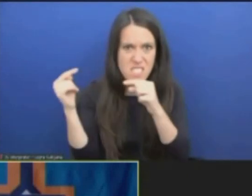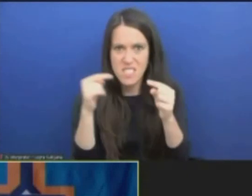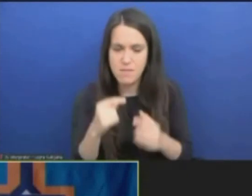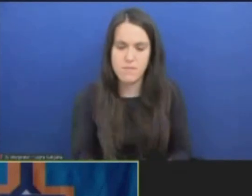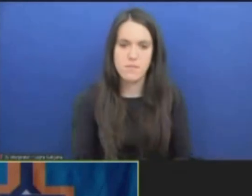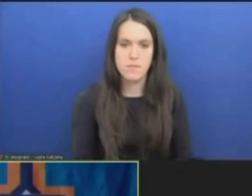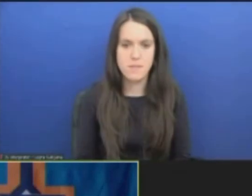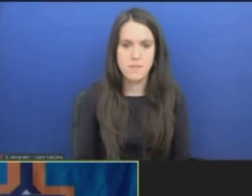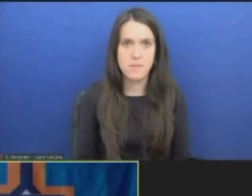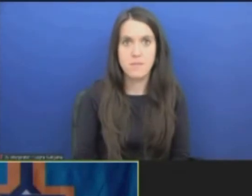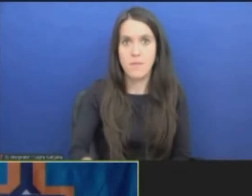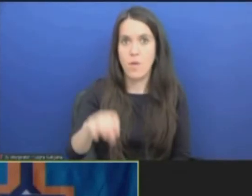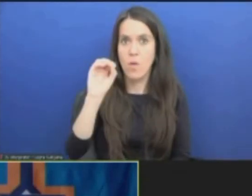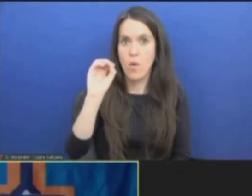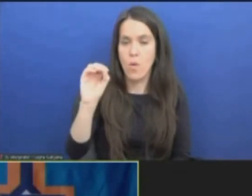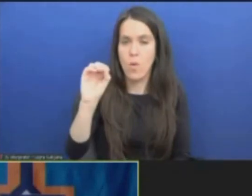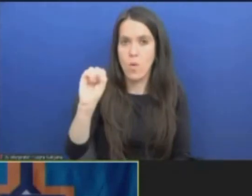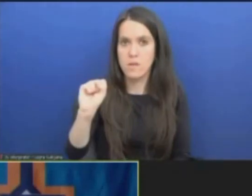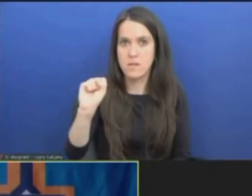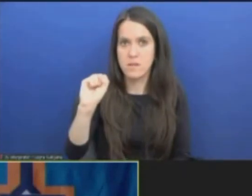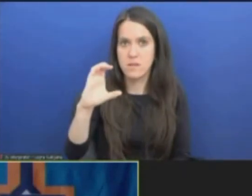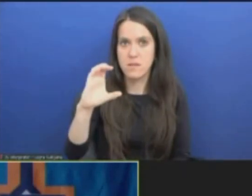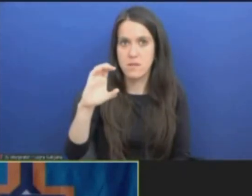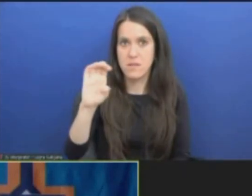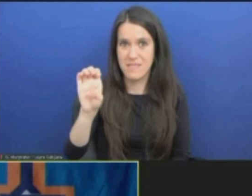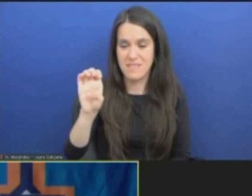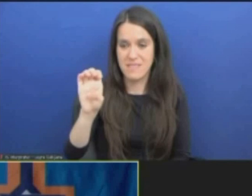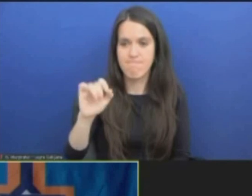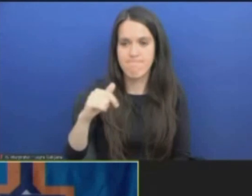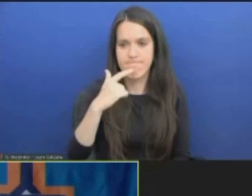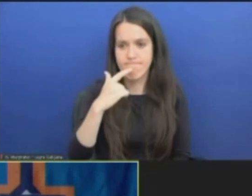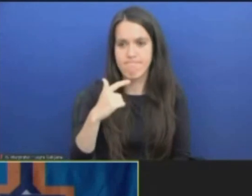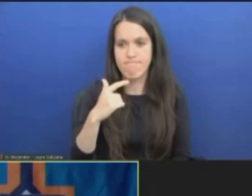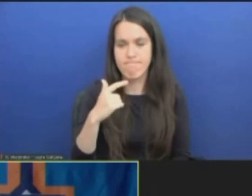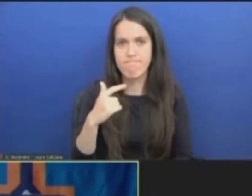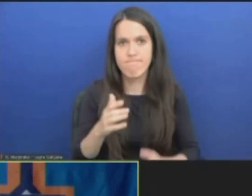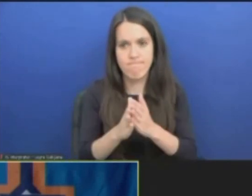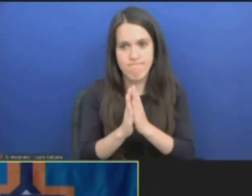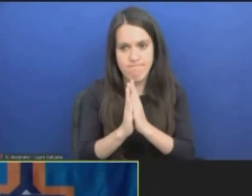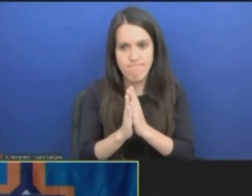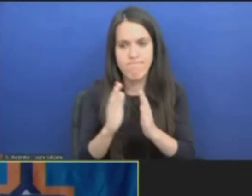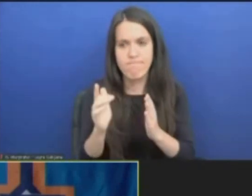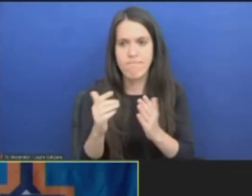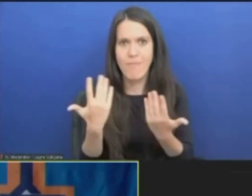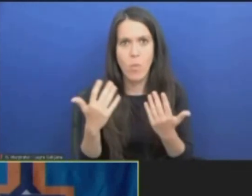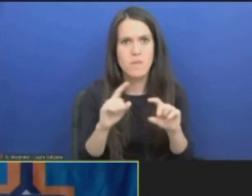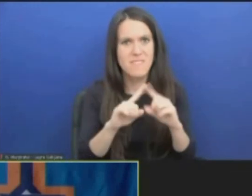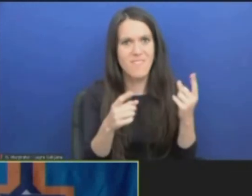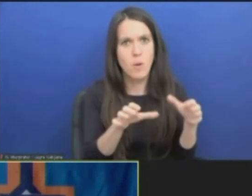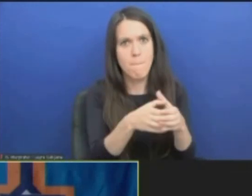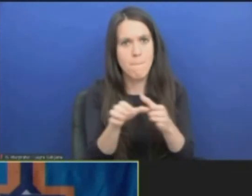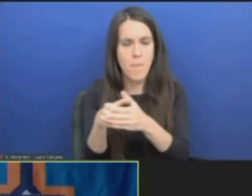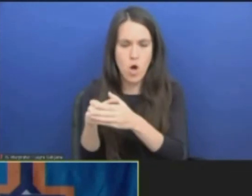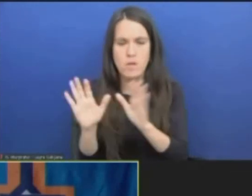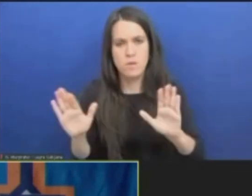The OSCE has asked for a resumption of negotiation between the different parties, but